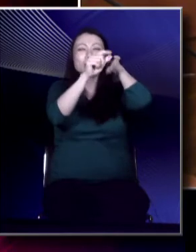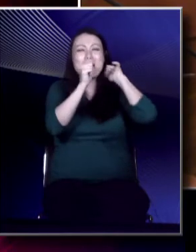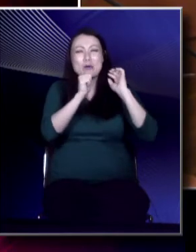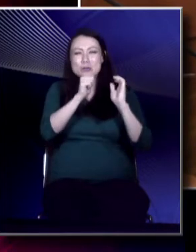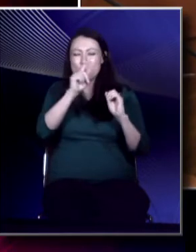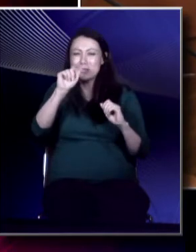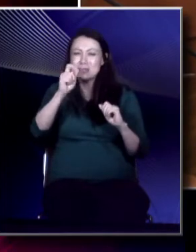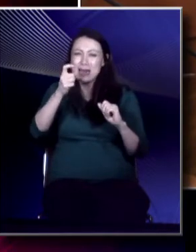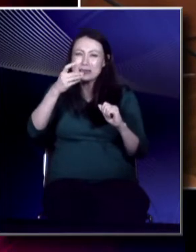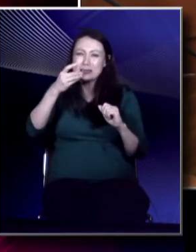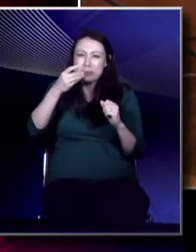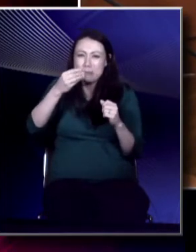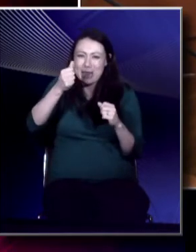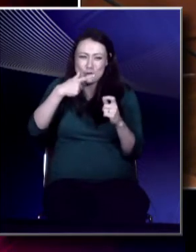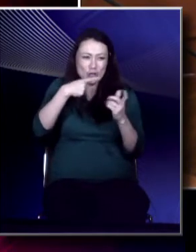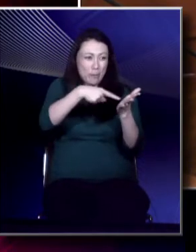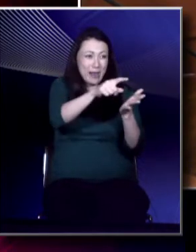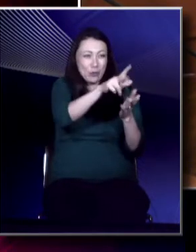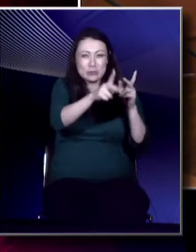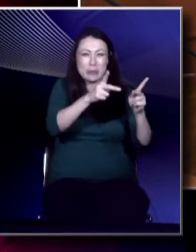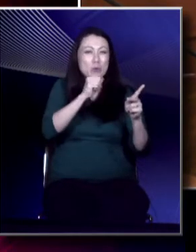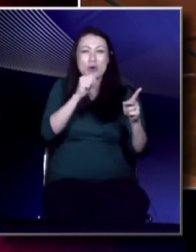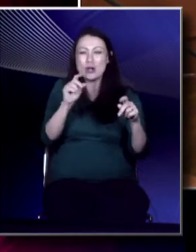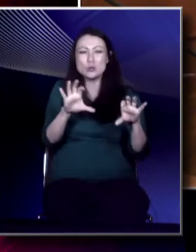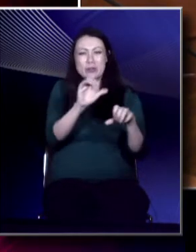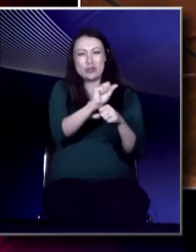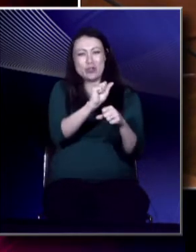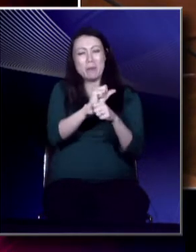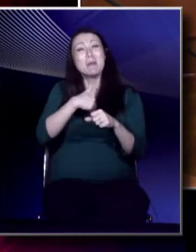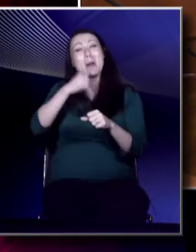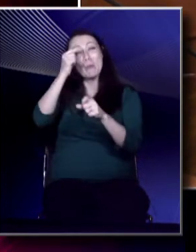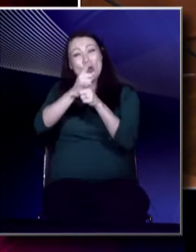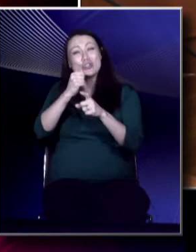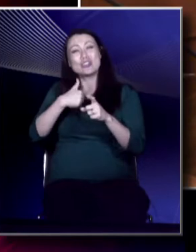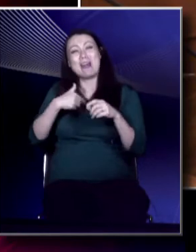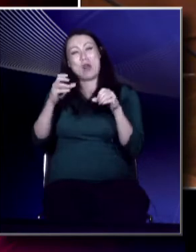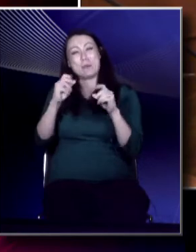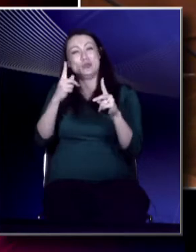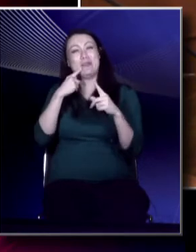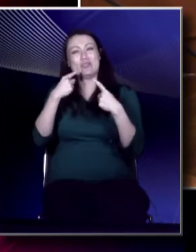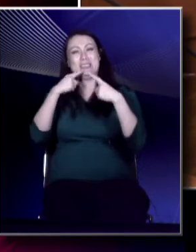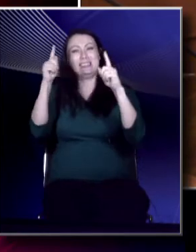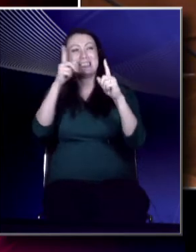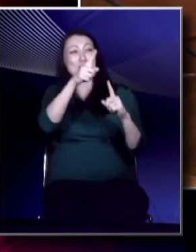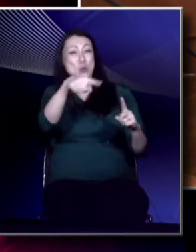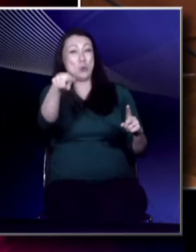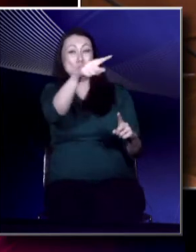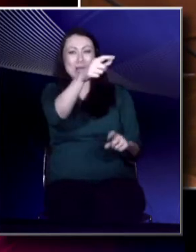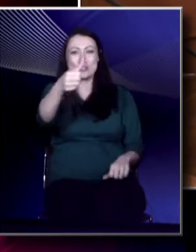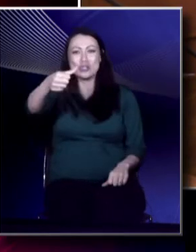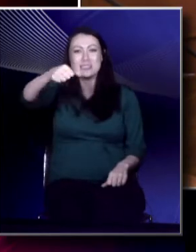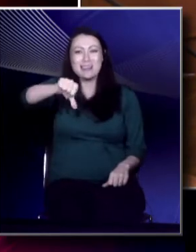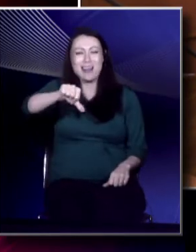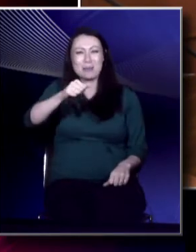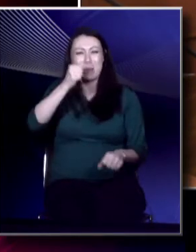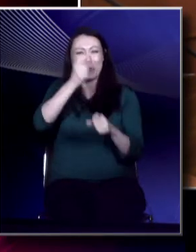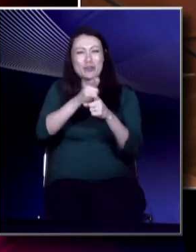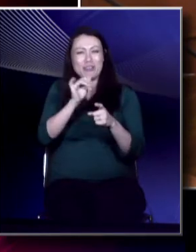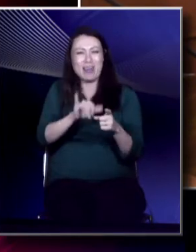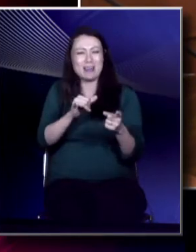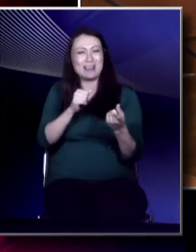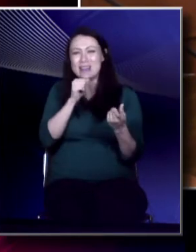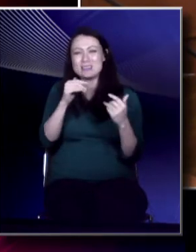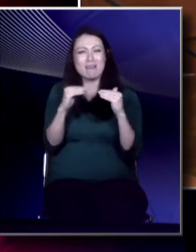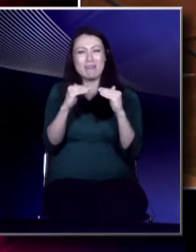innocent people. My brother should be able to have an equal opportunity at success, and you all are denying him that. It doesn't seem very fair to me.